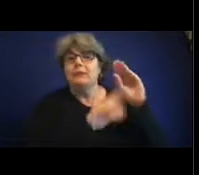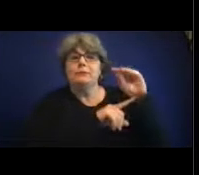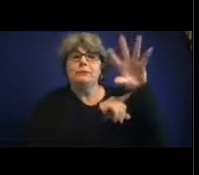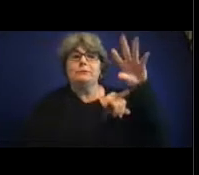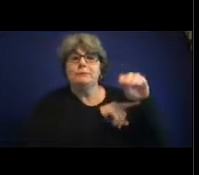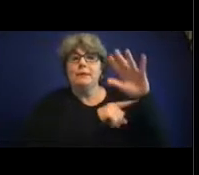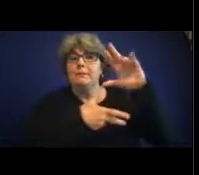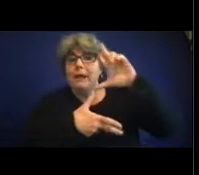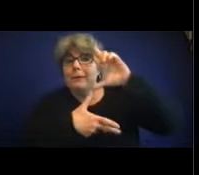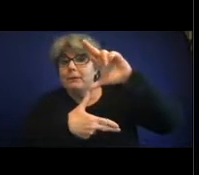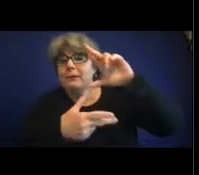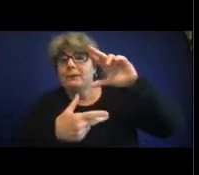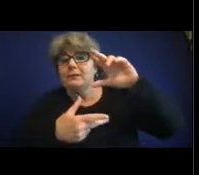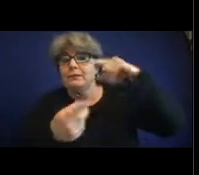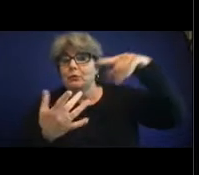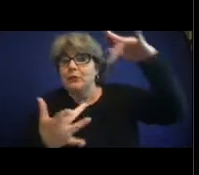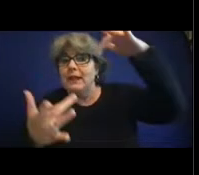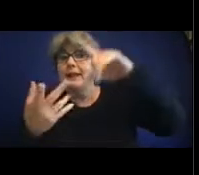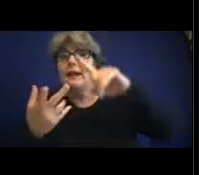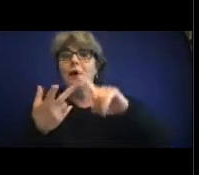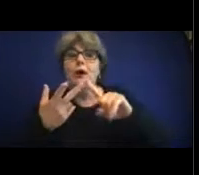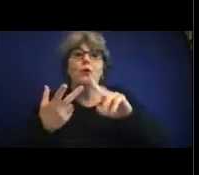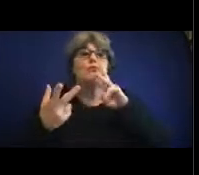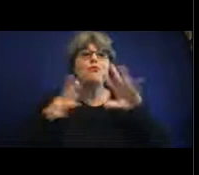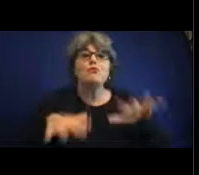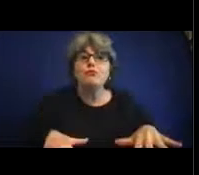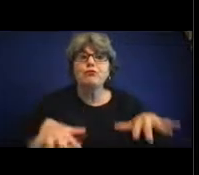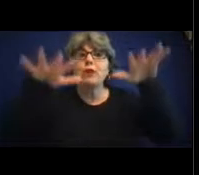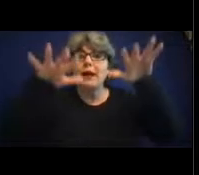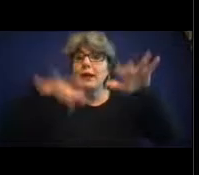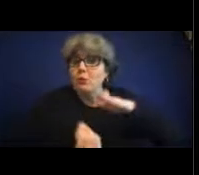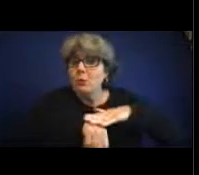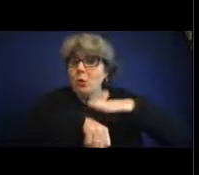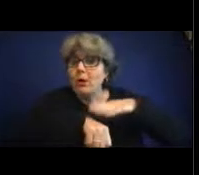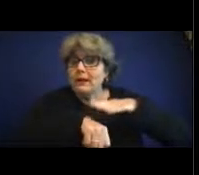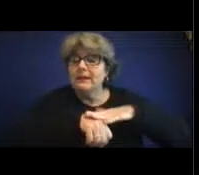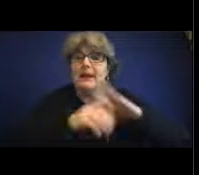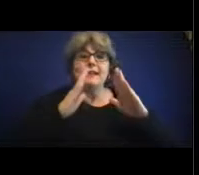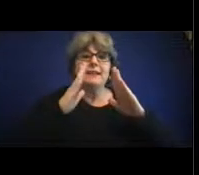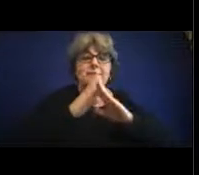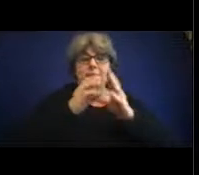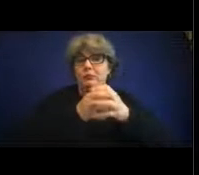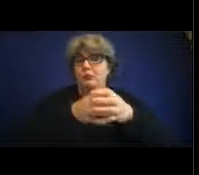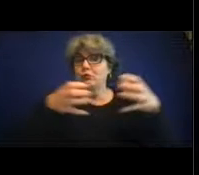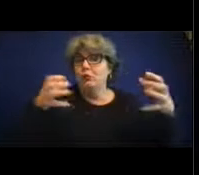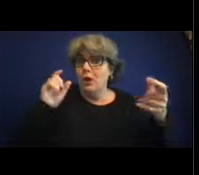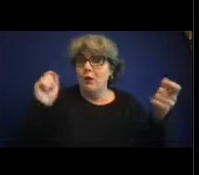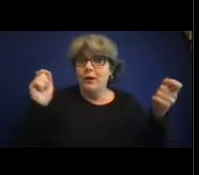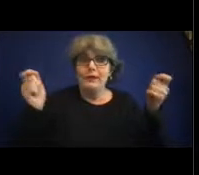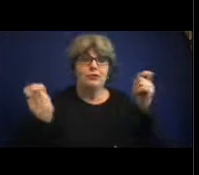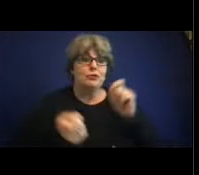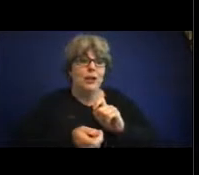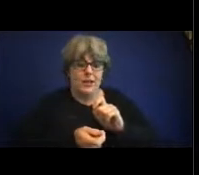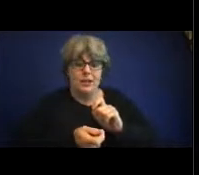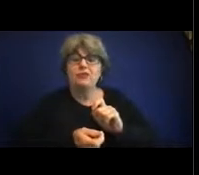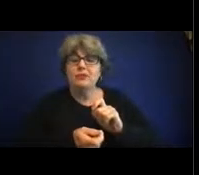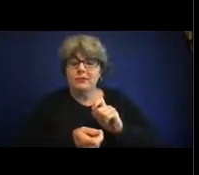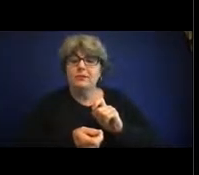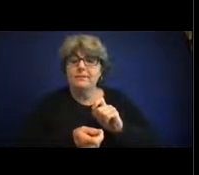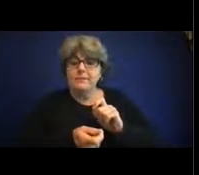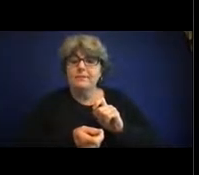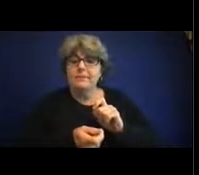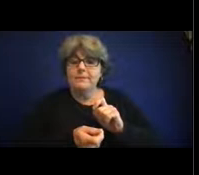tornado warnings. Those are people like me in our offices that are doing that. As our cities grow and change and the infrastructure